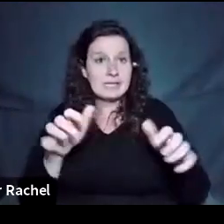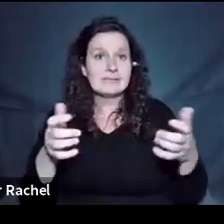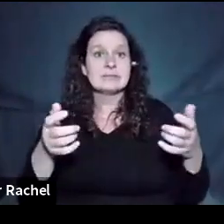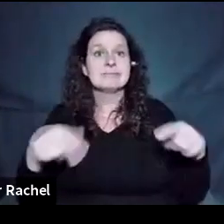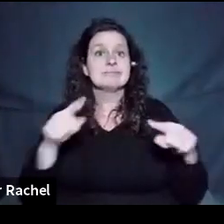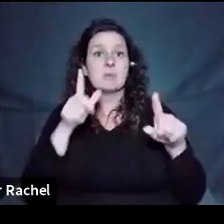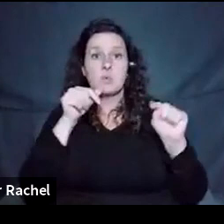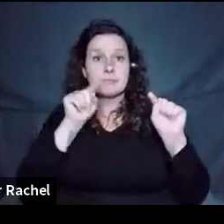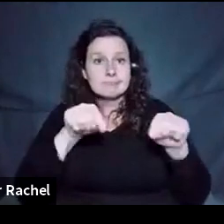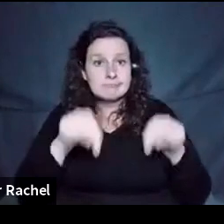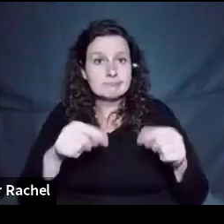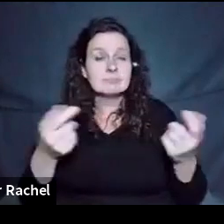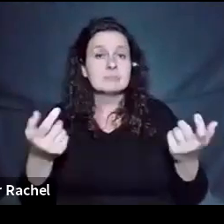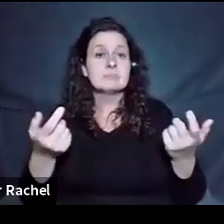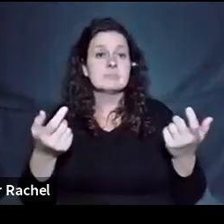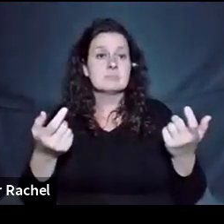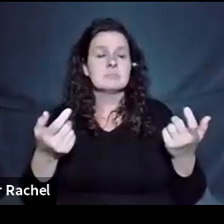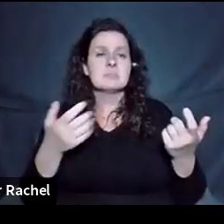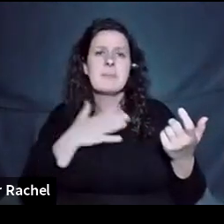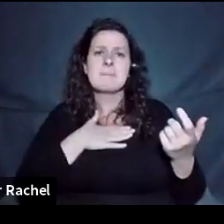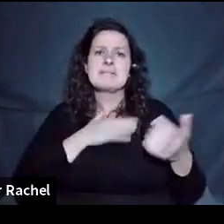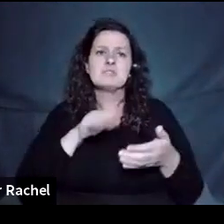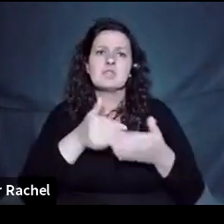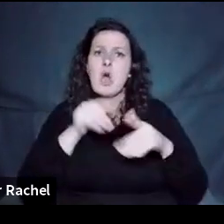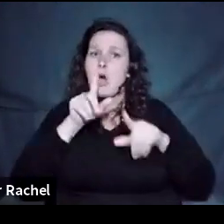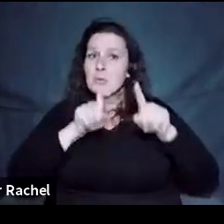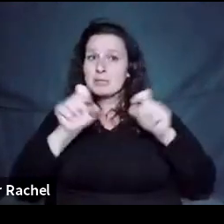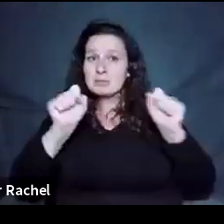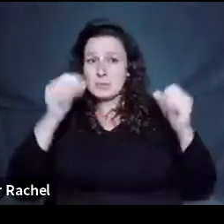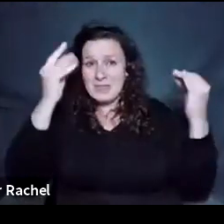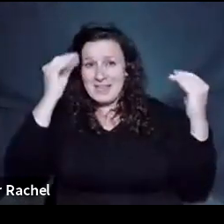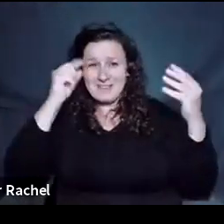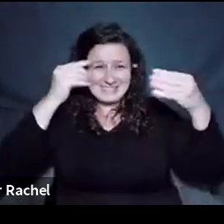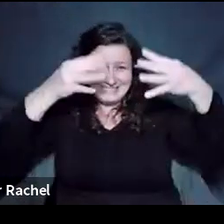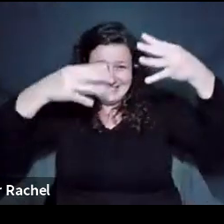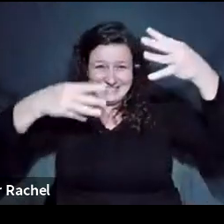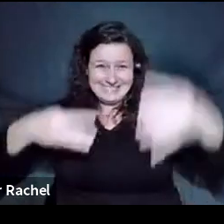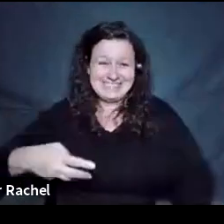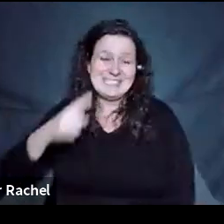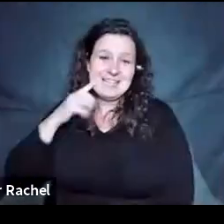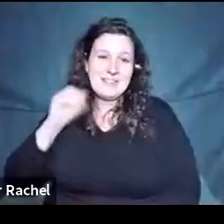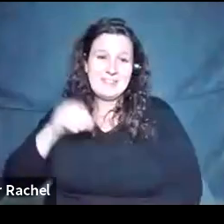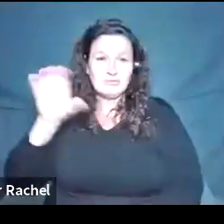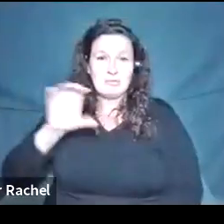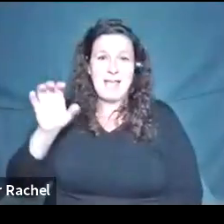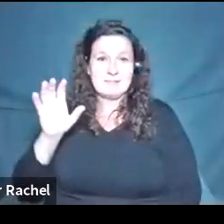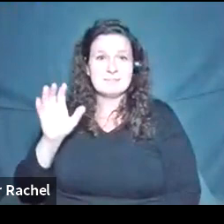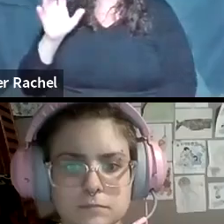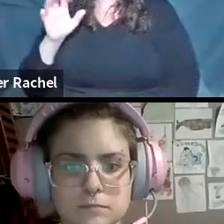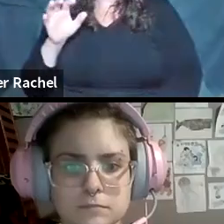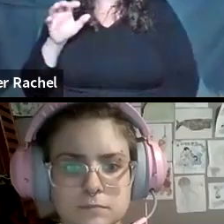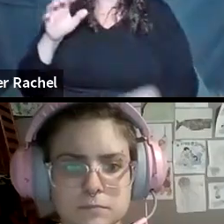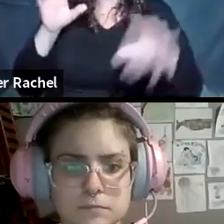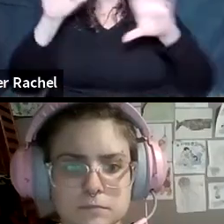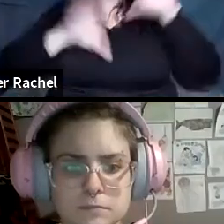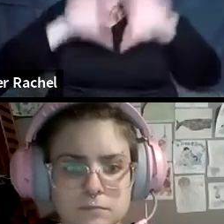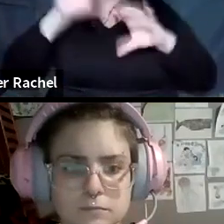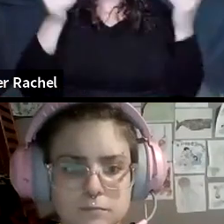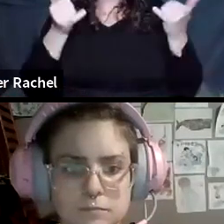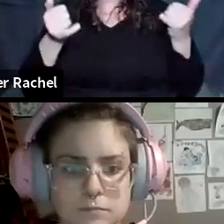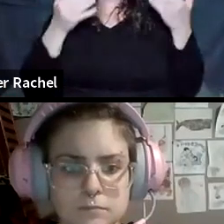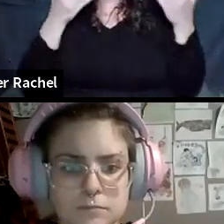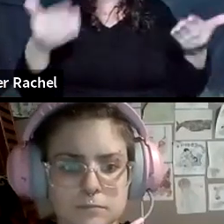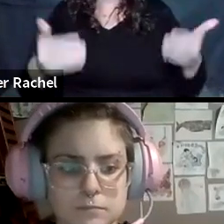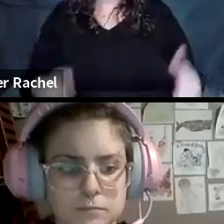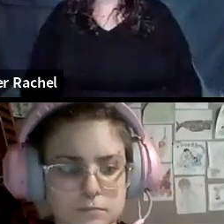go ahead and put all the questions you can think of into the chat right now. And